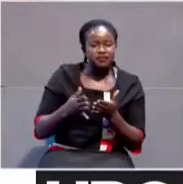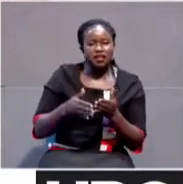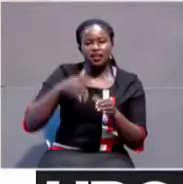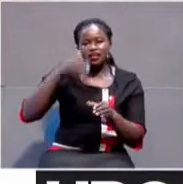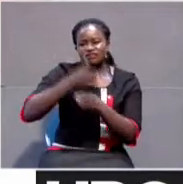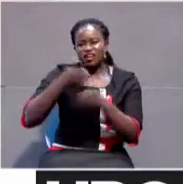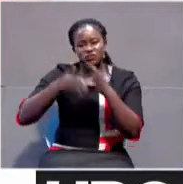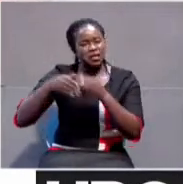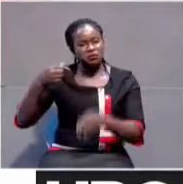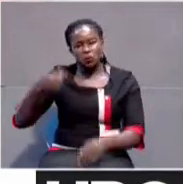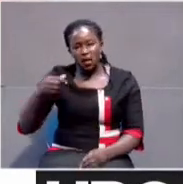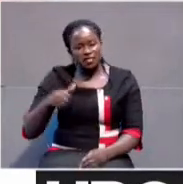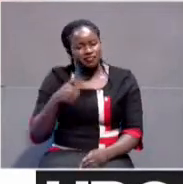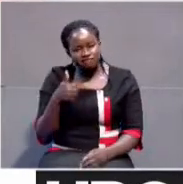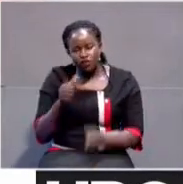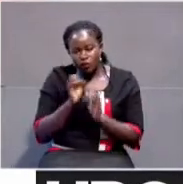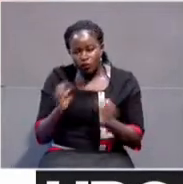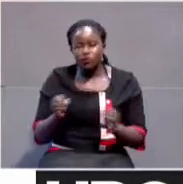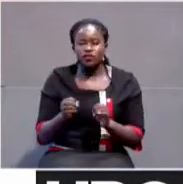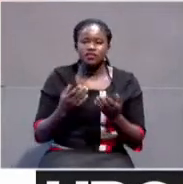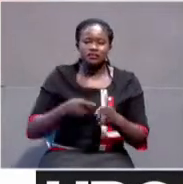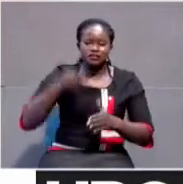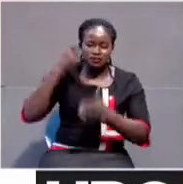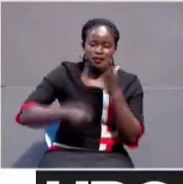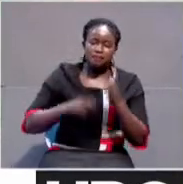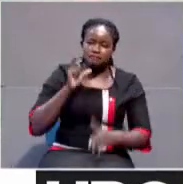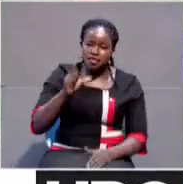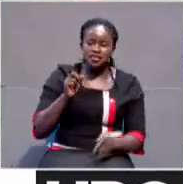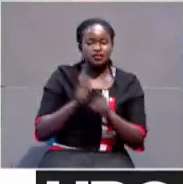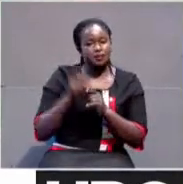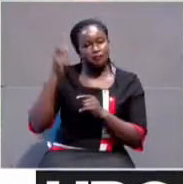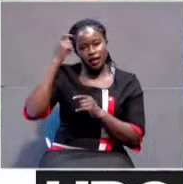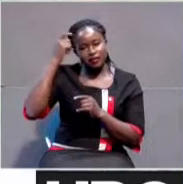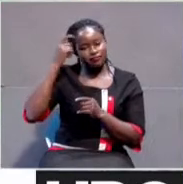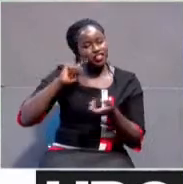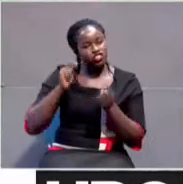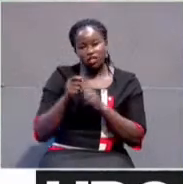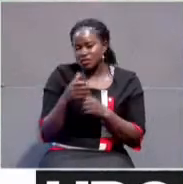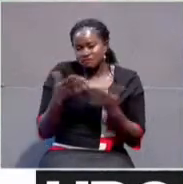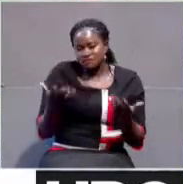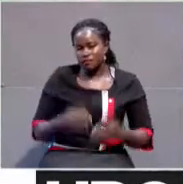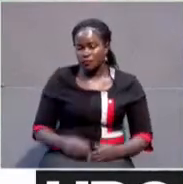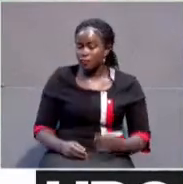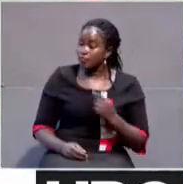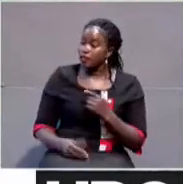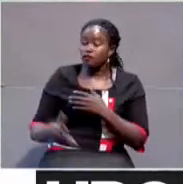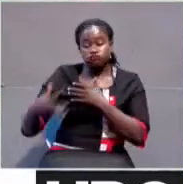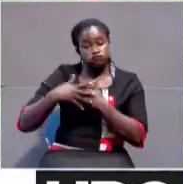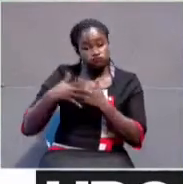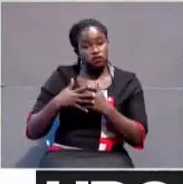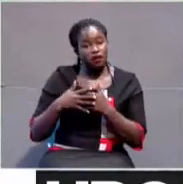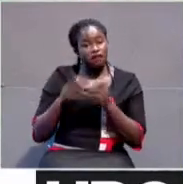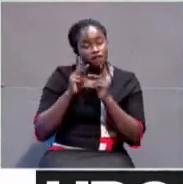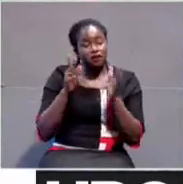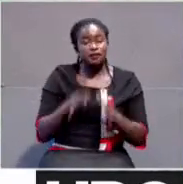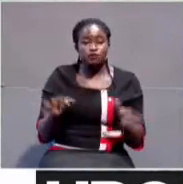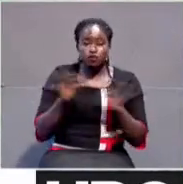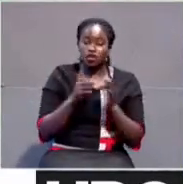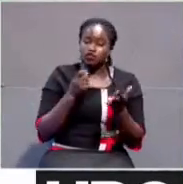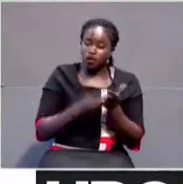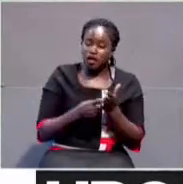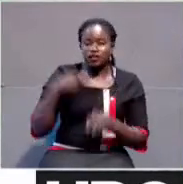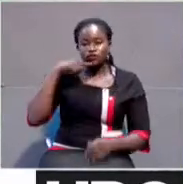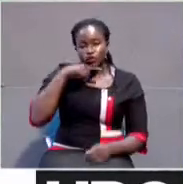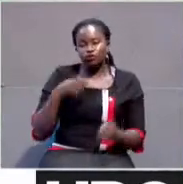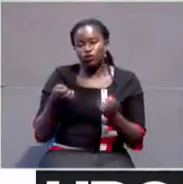infrastructure, high electricity tariffs, and mindset change. Industrialization is vital in Uganda's social and economic growth